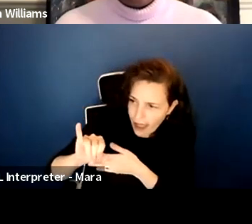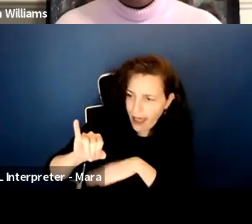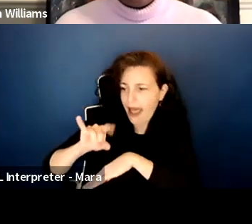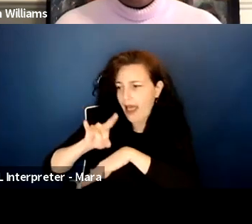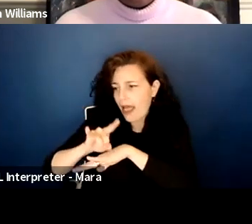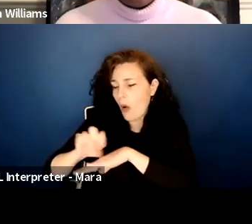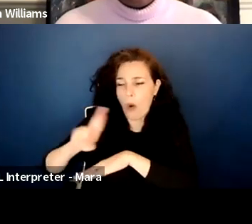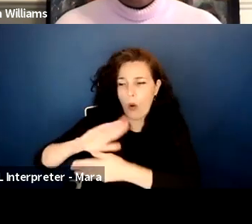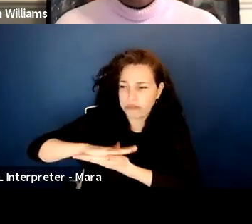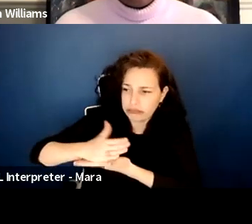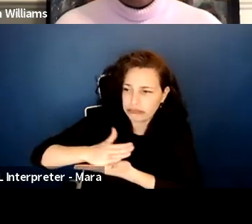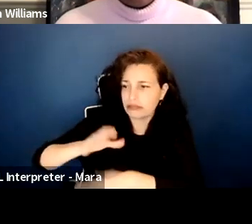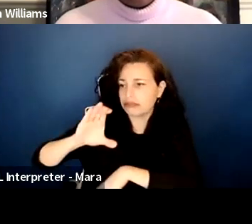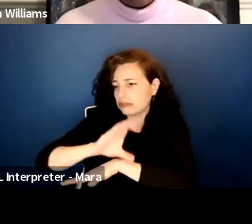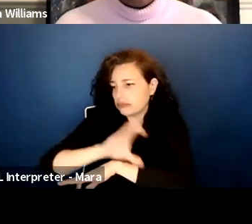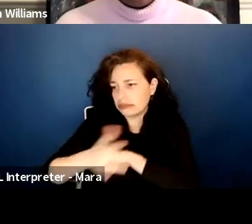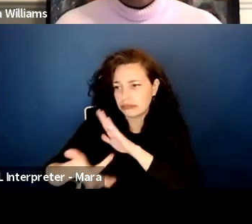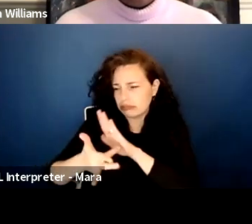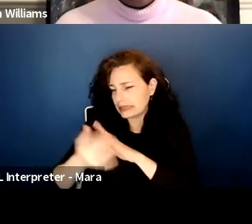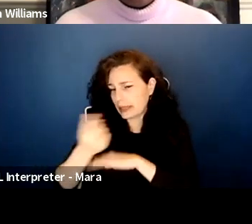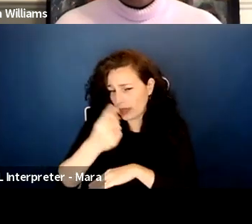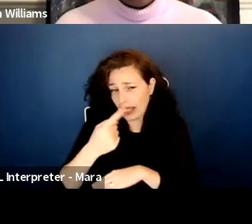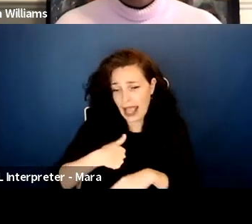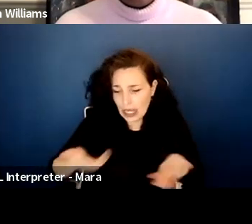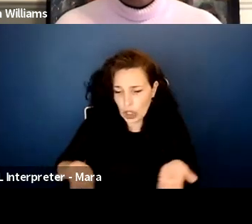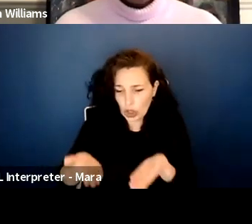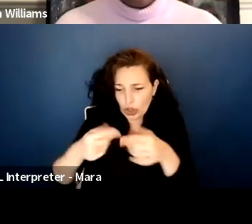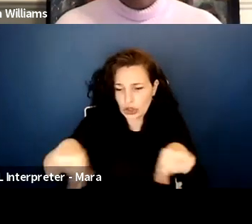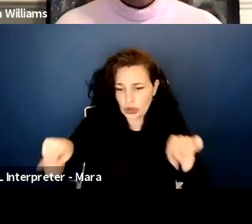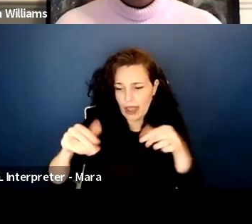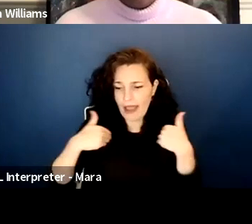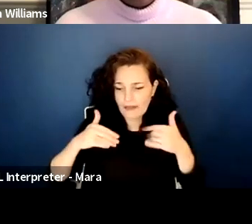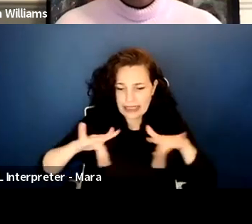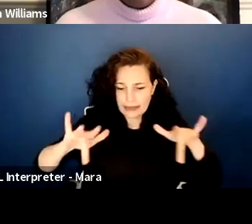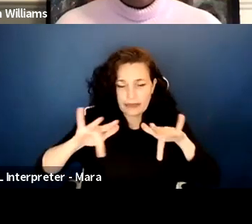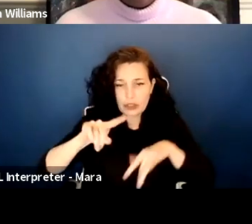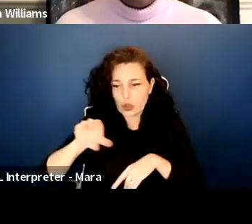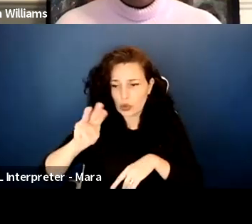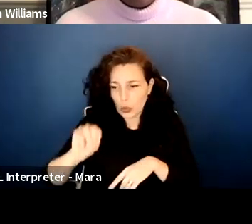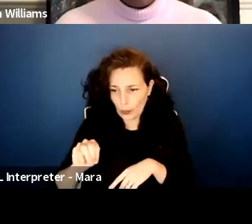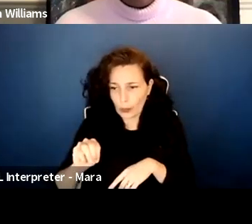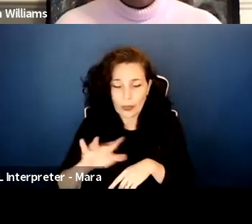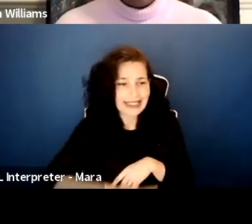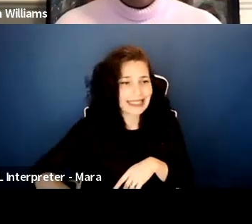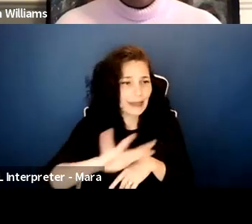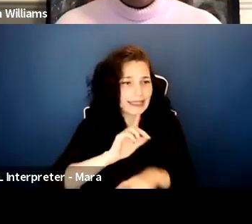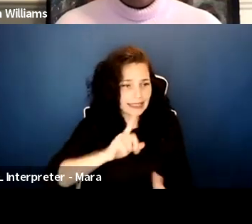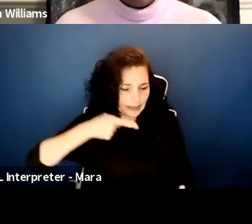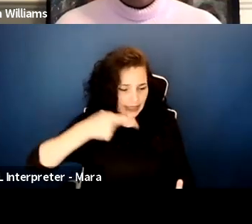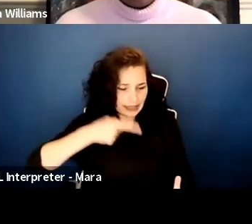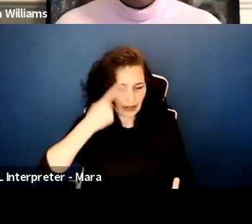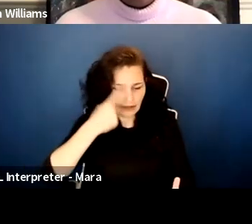also encouraging people to think of having a Zoom audition space that's just designated, either that can